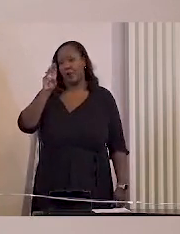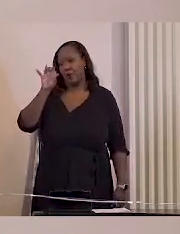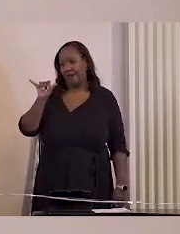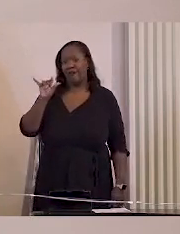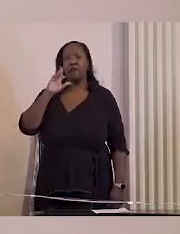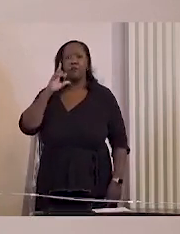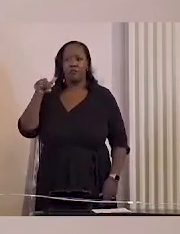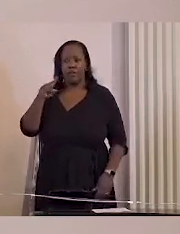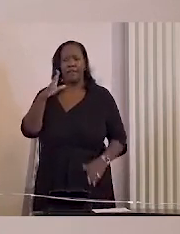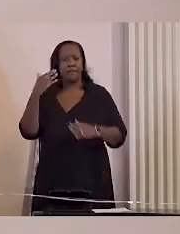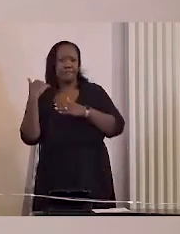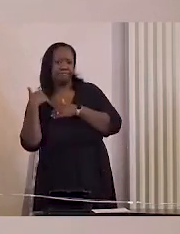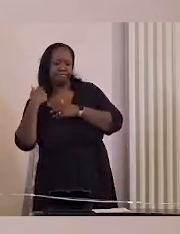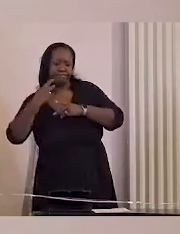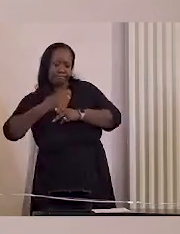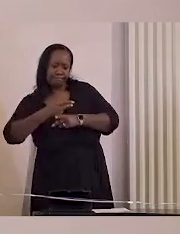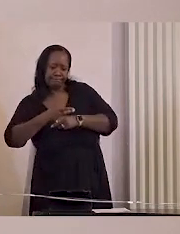our